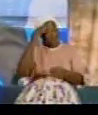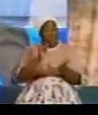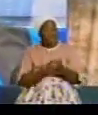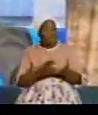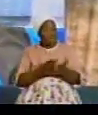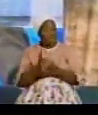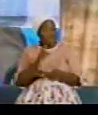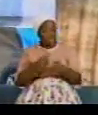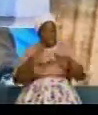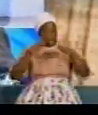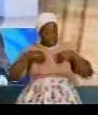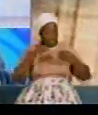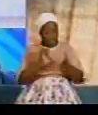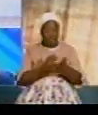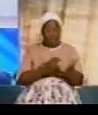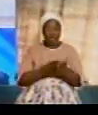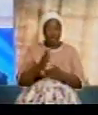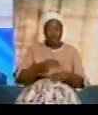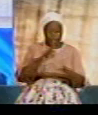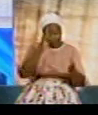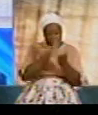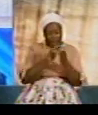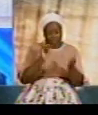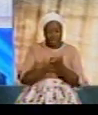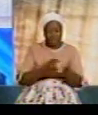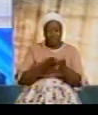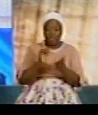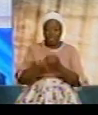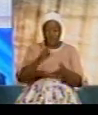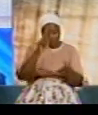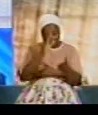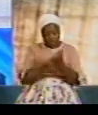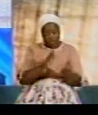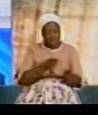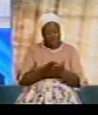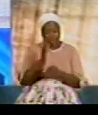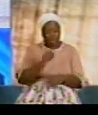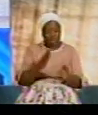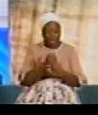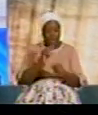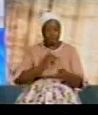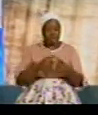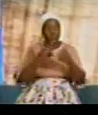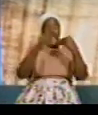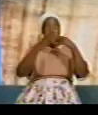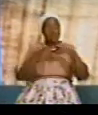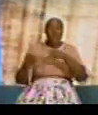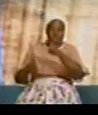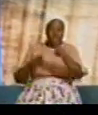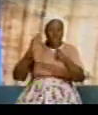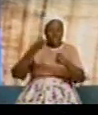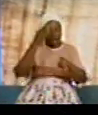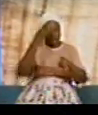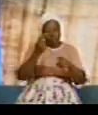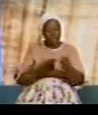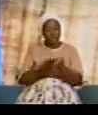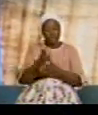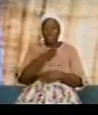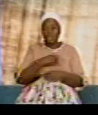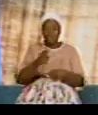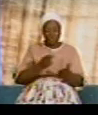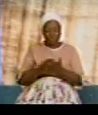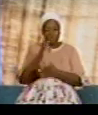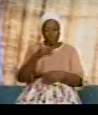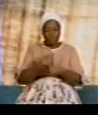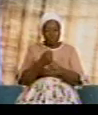believe that truth will take us to heaven. Ye shall know the truth, and the truth shall make